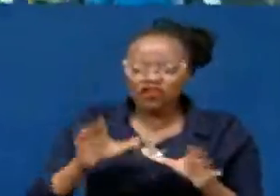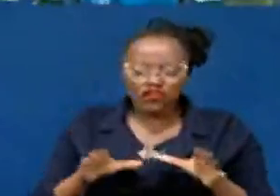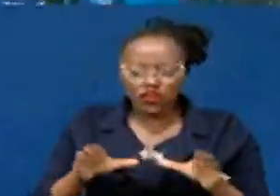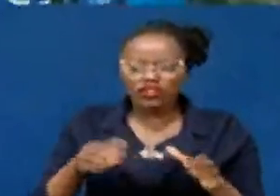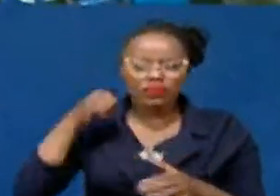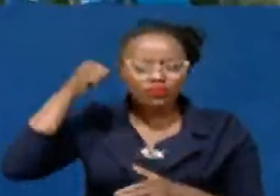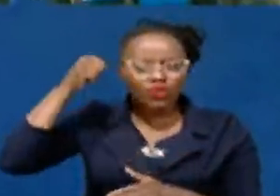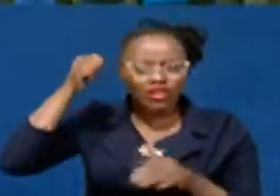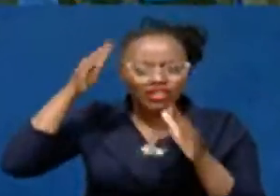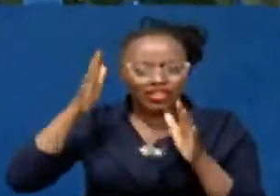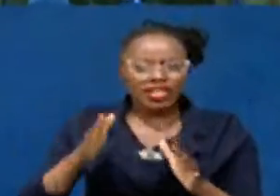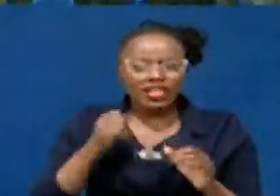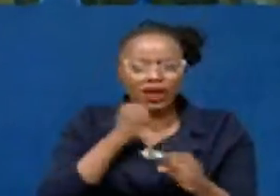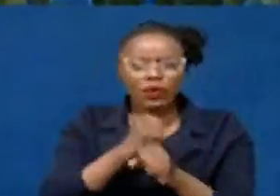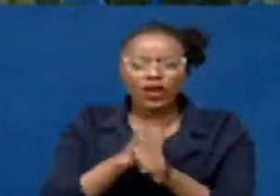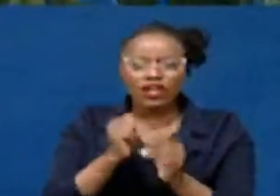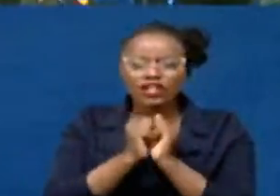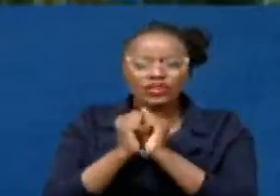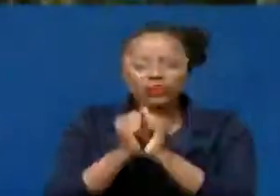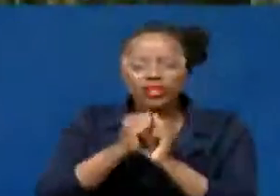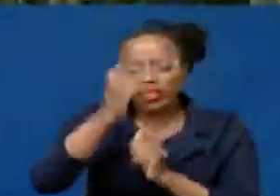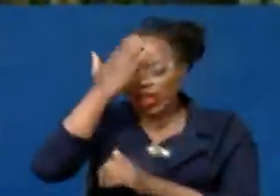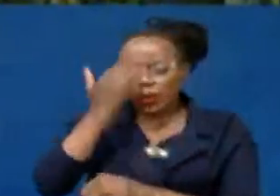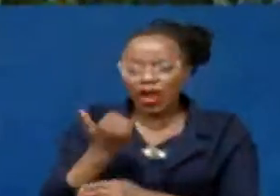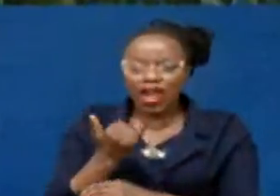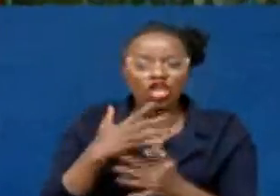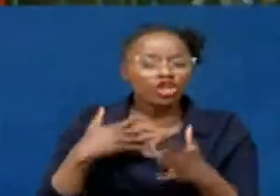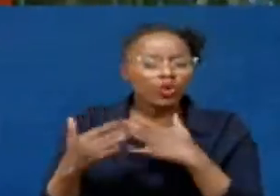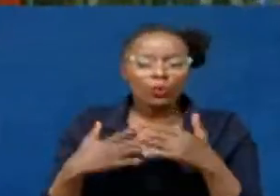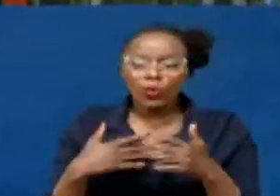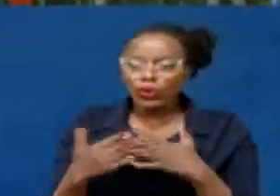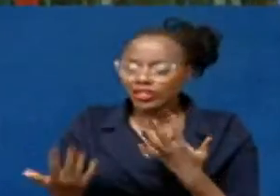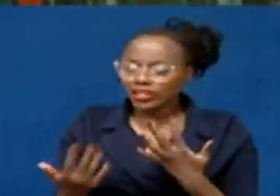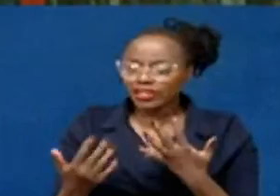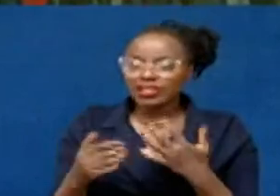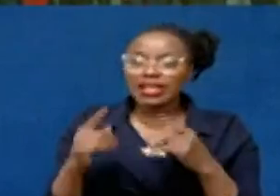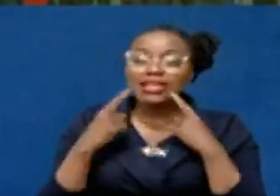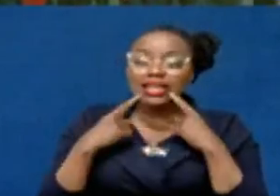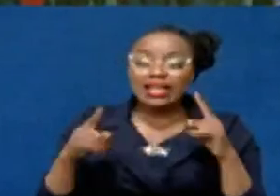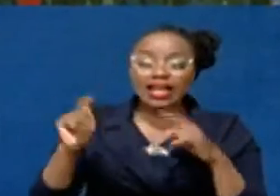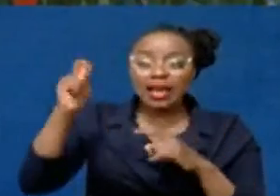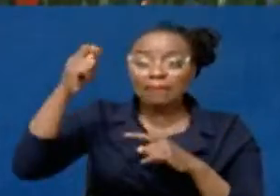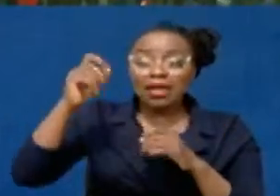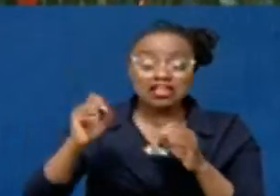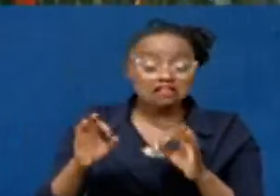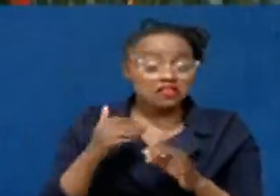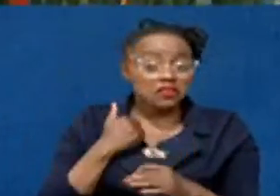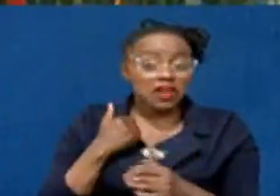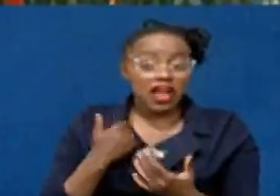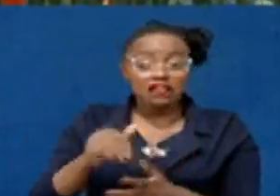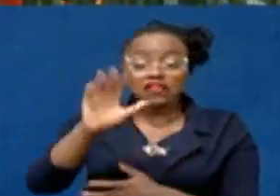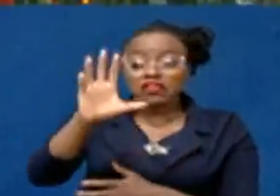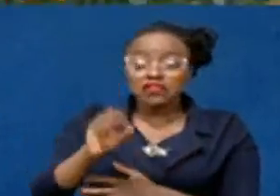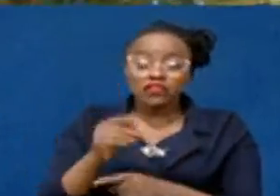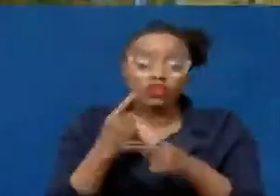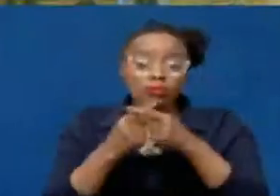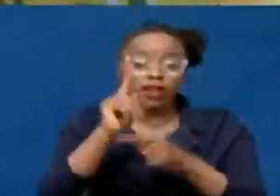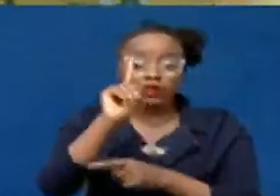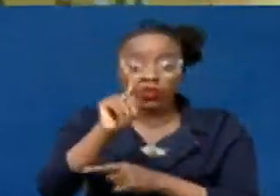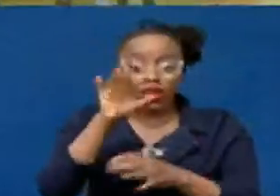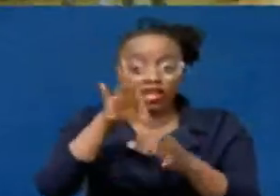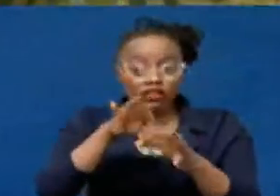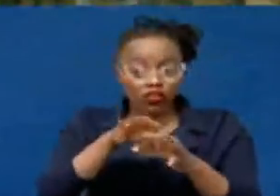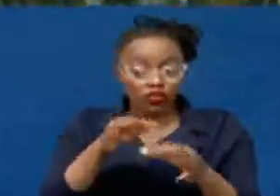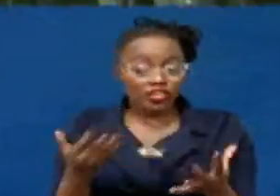forcing politicians to work together, because nobody can be declared president unless you have 50+1 of the